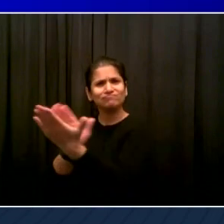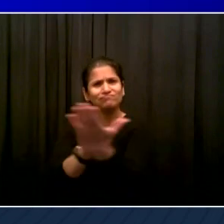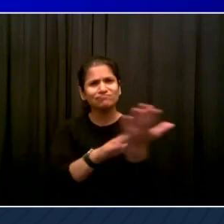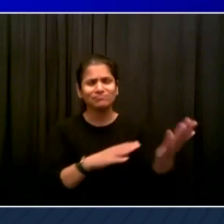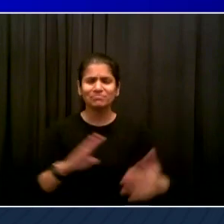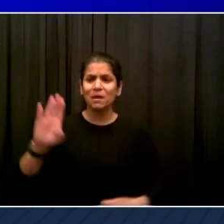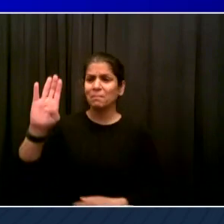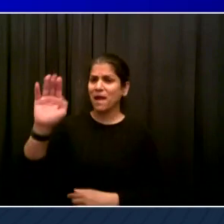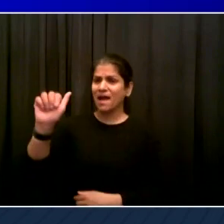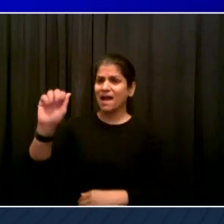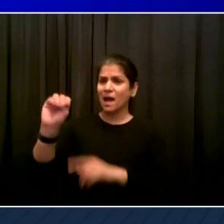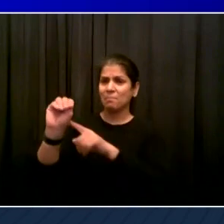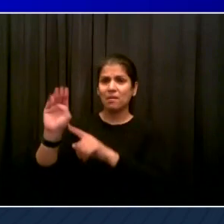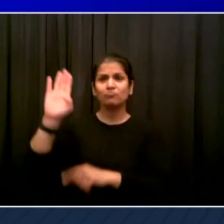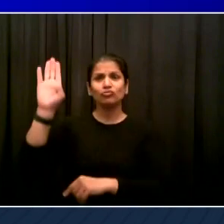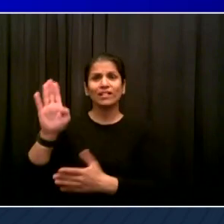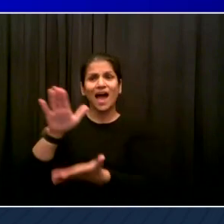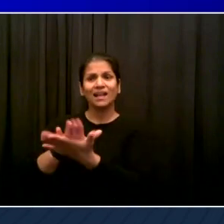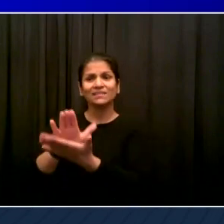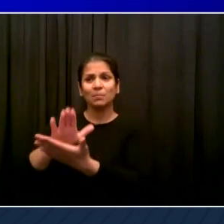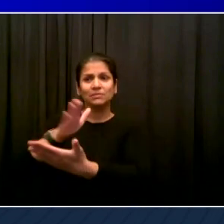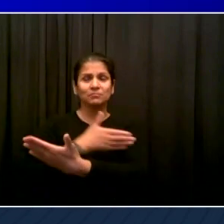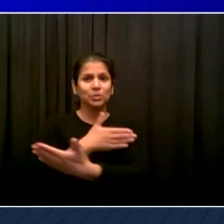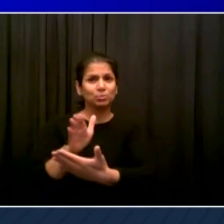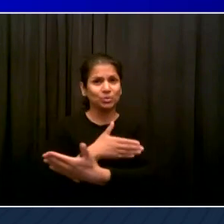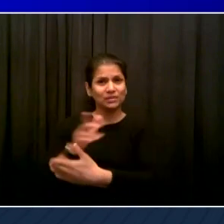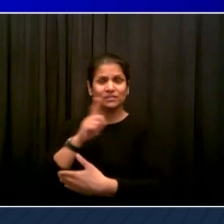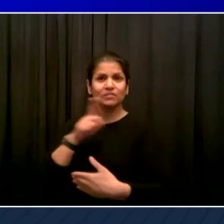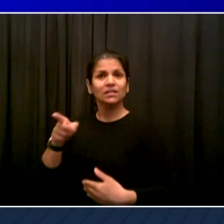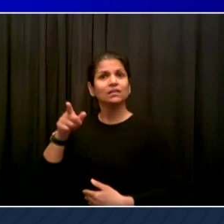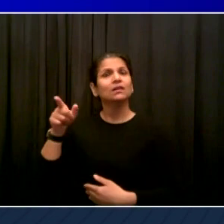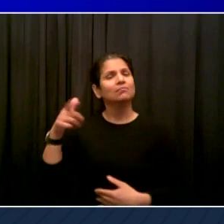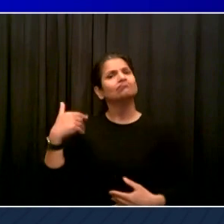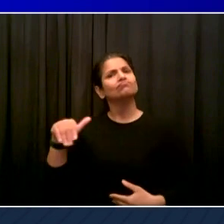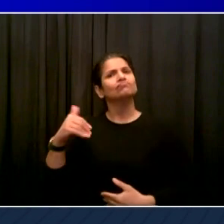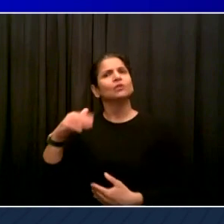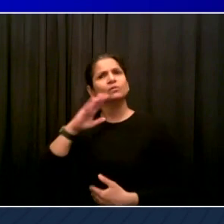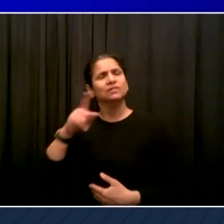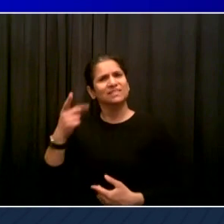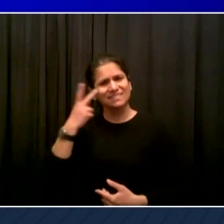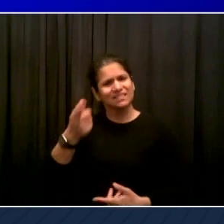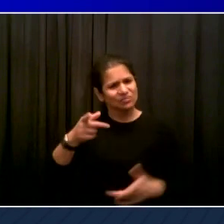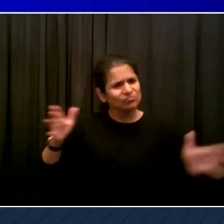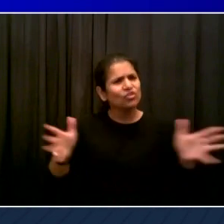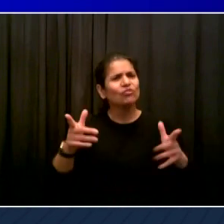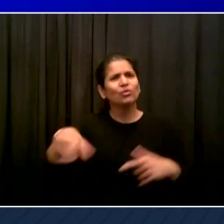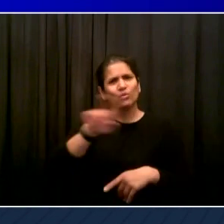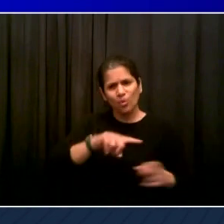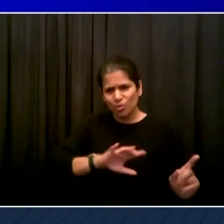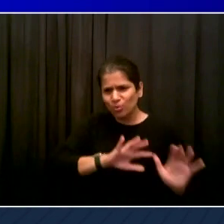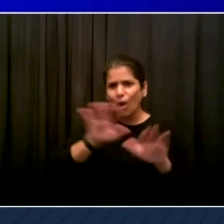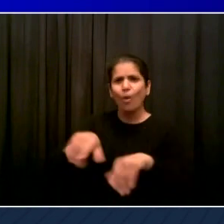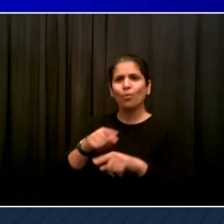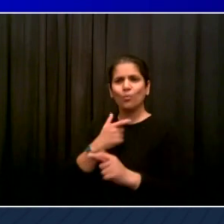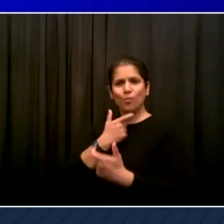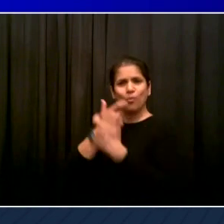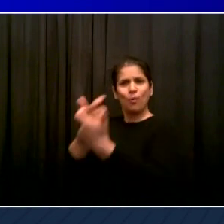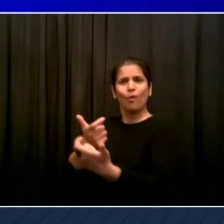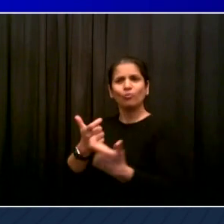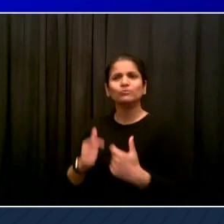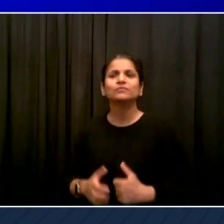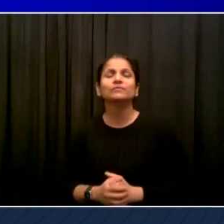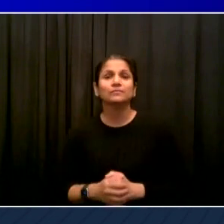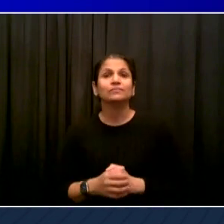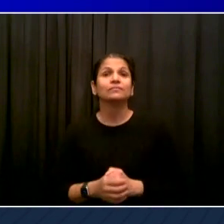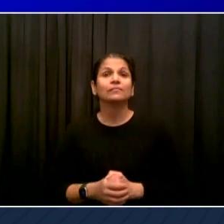able, I urge you to go. It's something very, very special. And today we're going to be able to share, thankfully, a lot